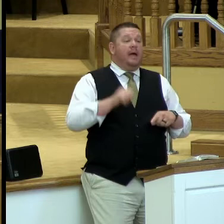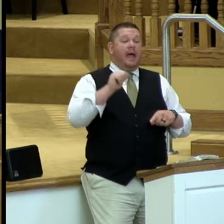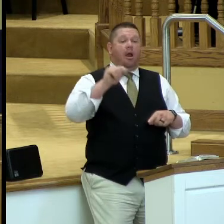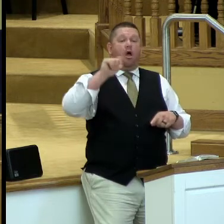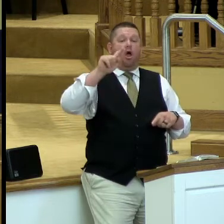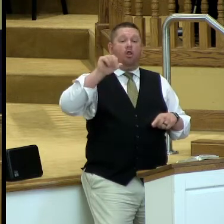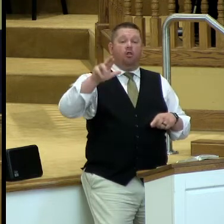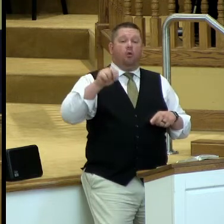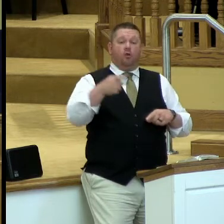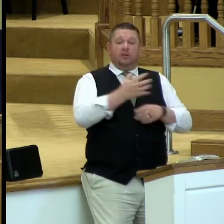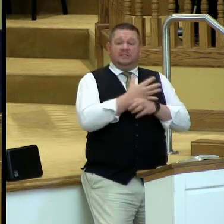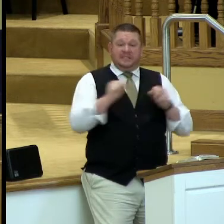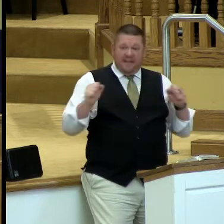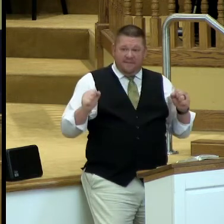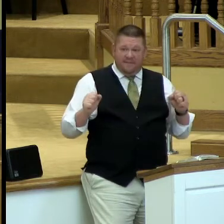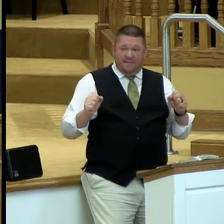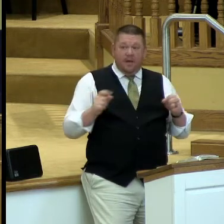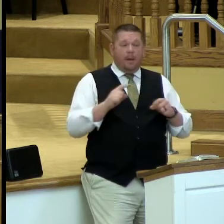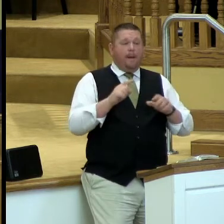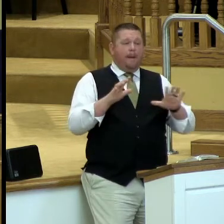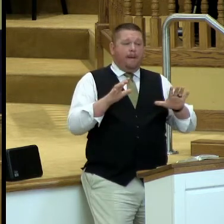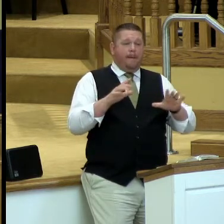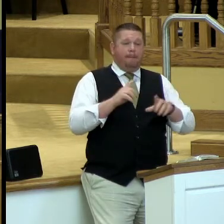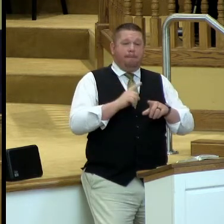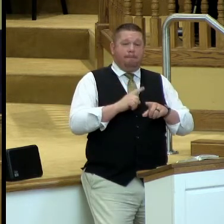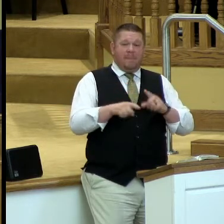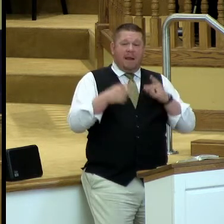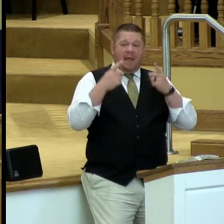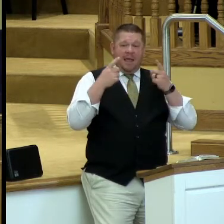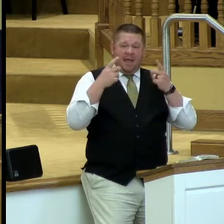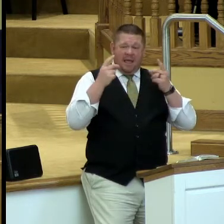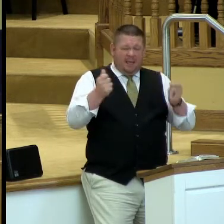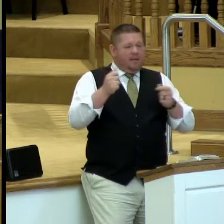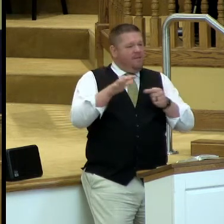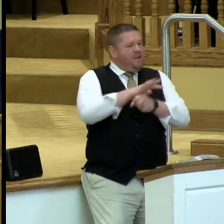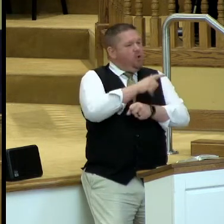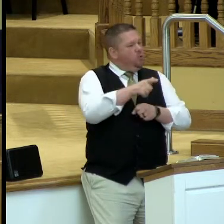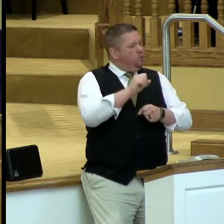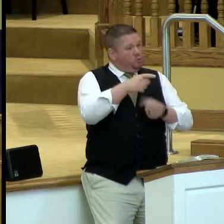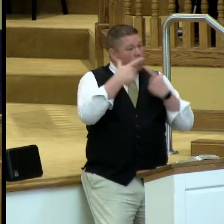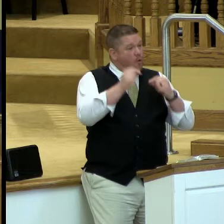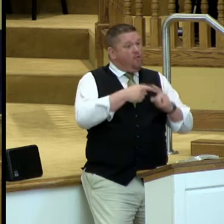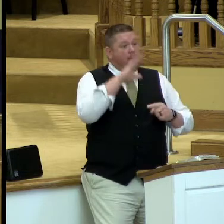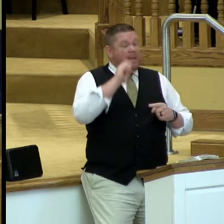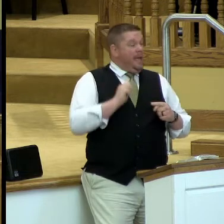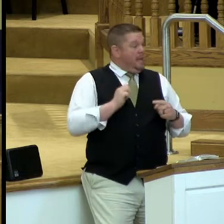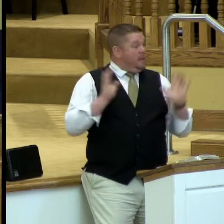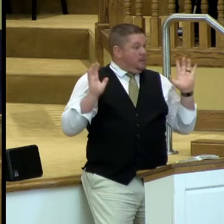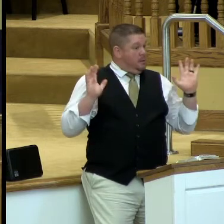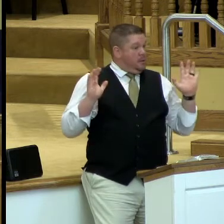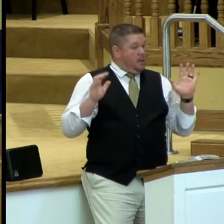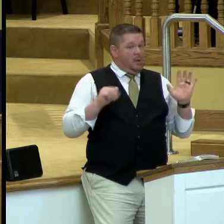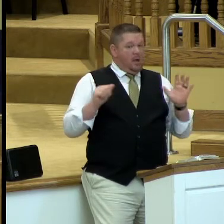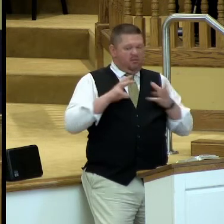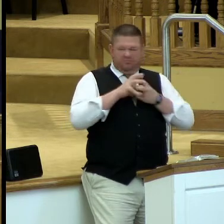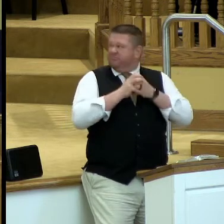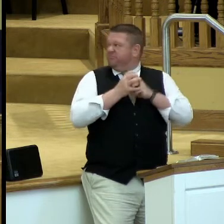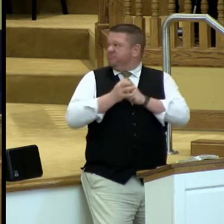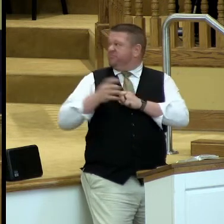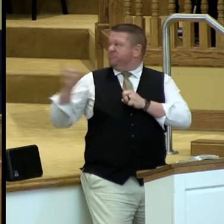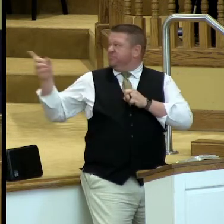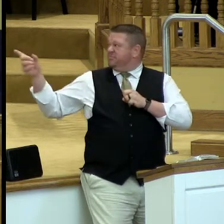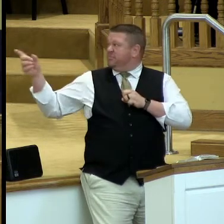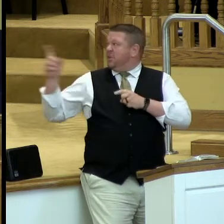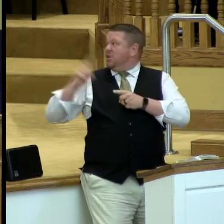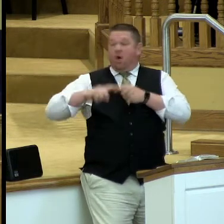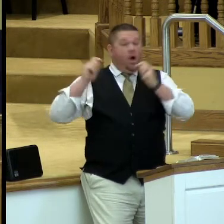at the altar the time you get saved, boom, it happens, he fills you. So you go from being a crumpled up